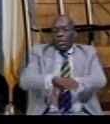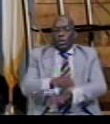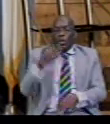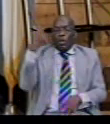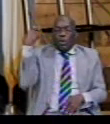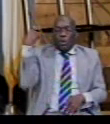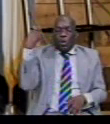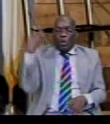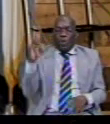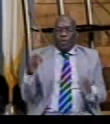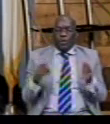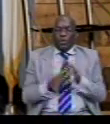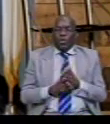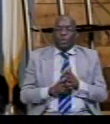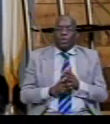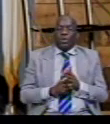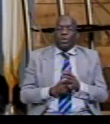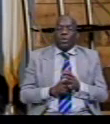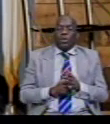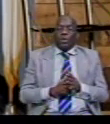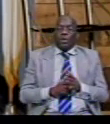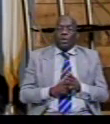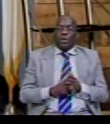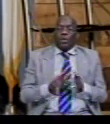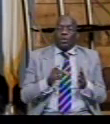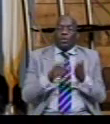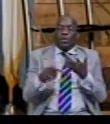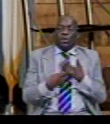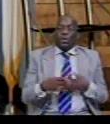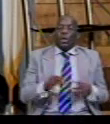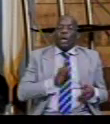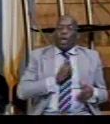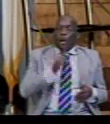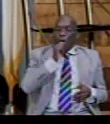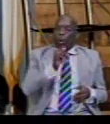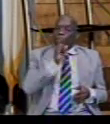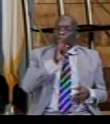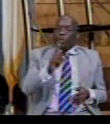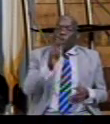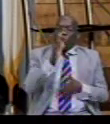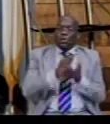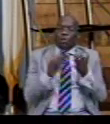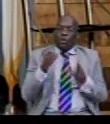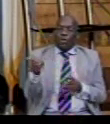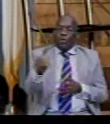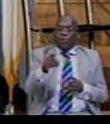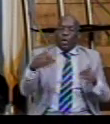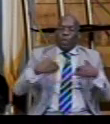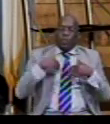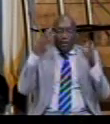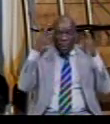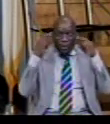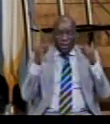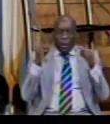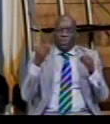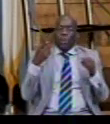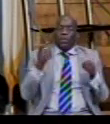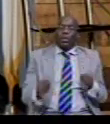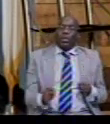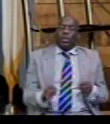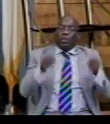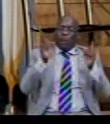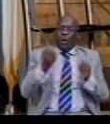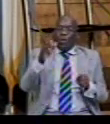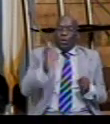I'm sure some of you have already experienced his power throughout this Global Crusade. Dr. Kumuyi has